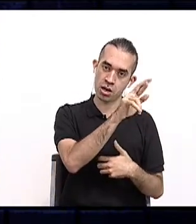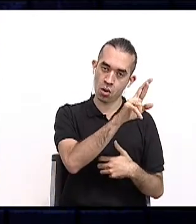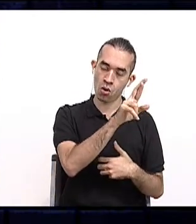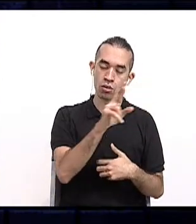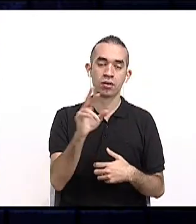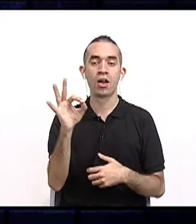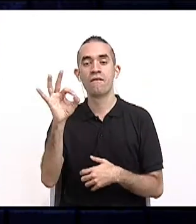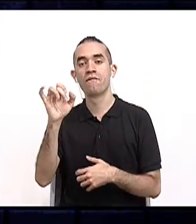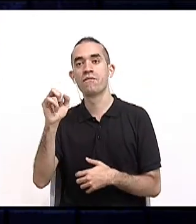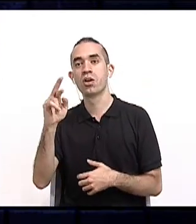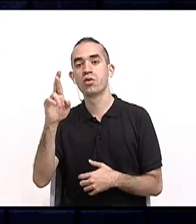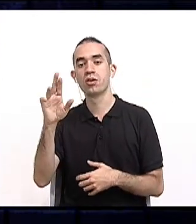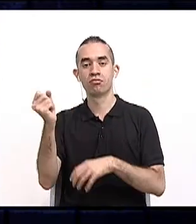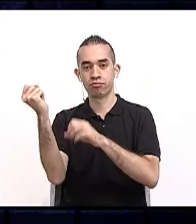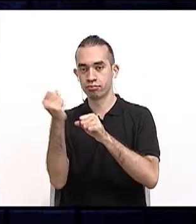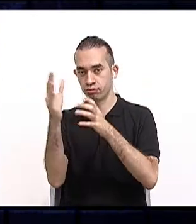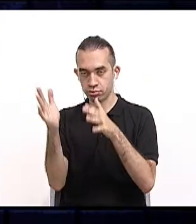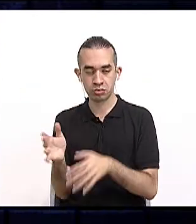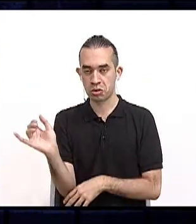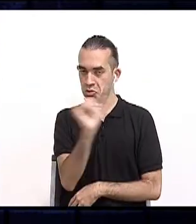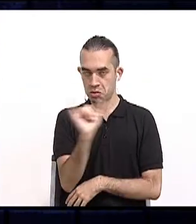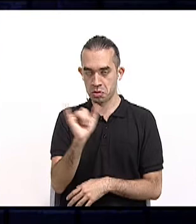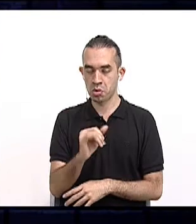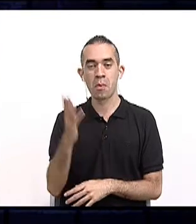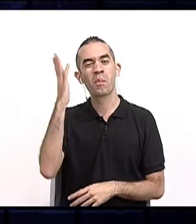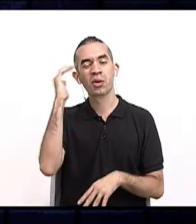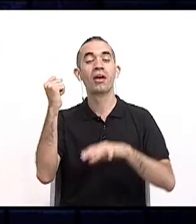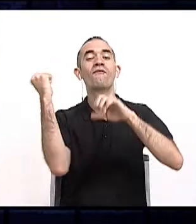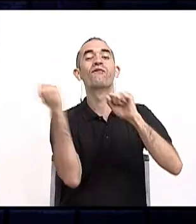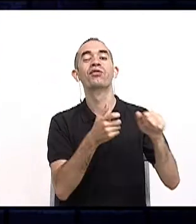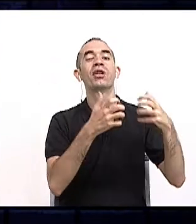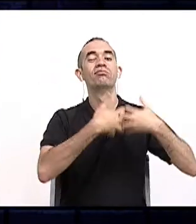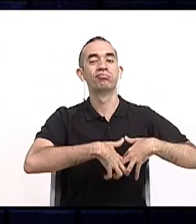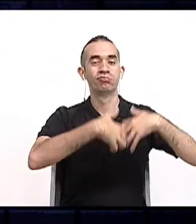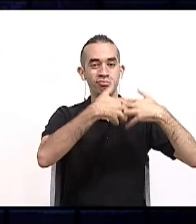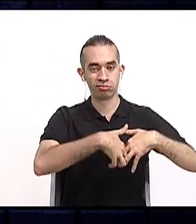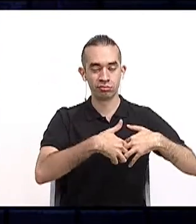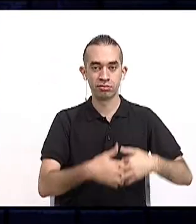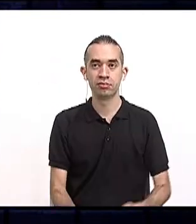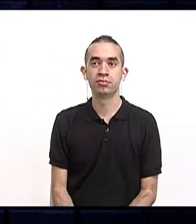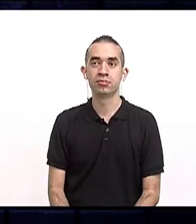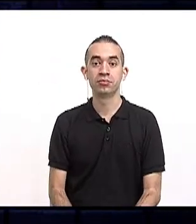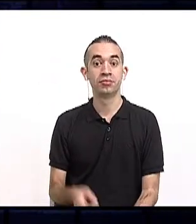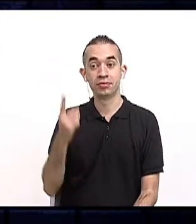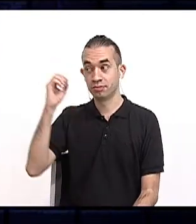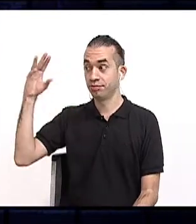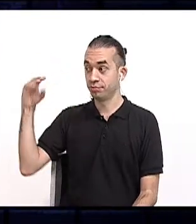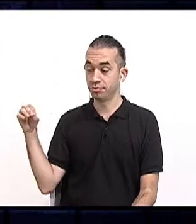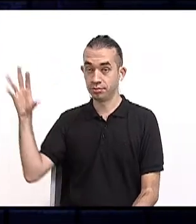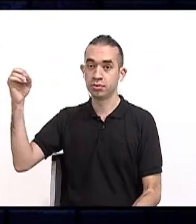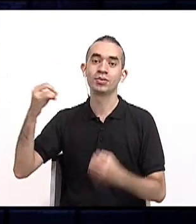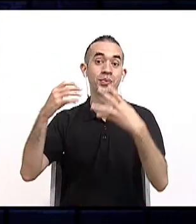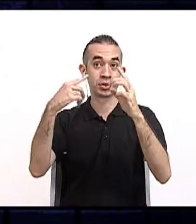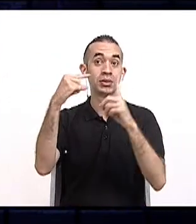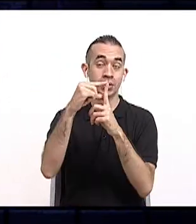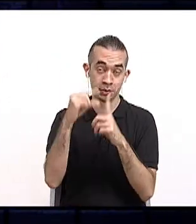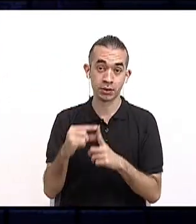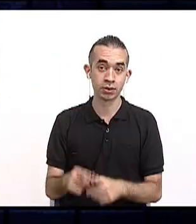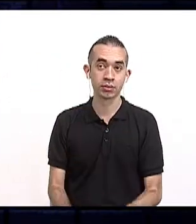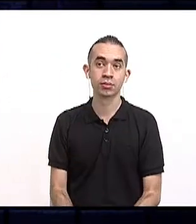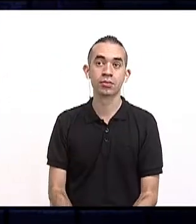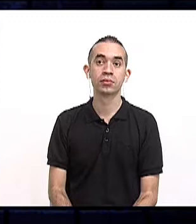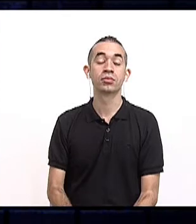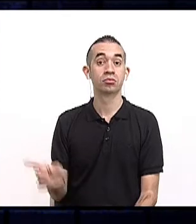actually found a company. And let's see the next one, because we have many words that are going to be in our reading